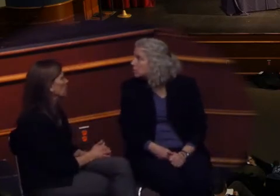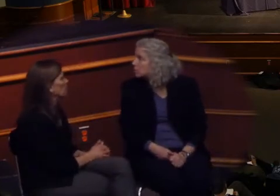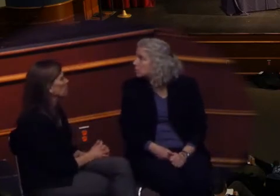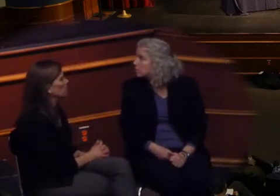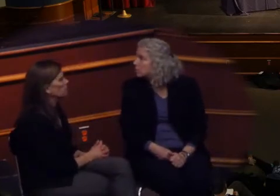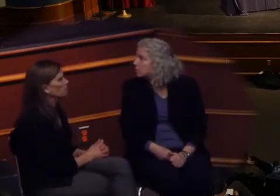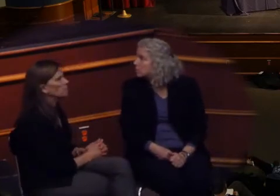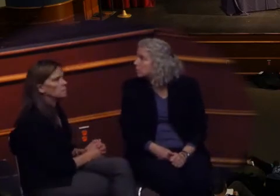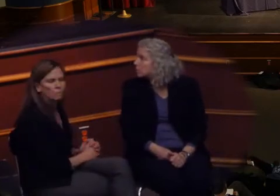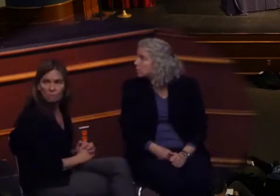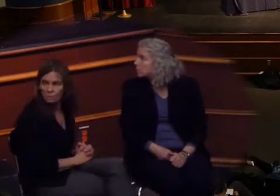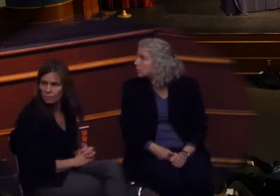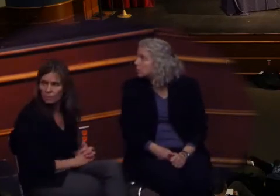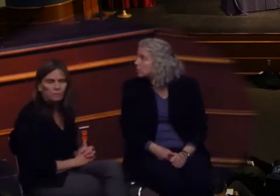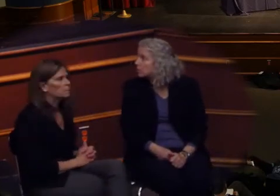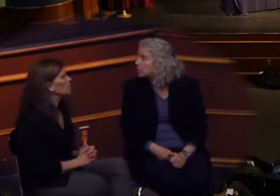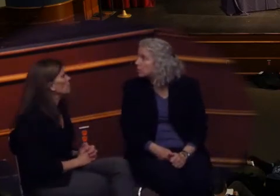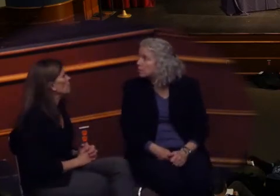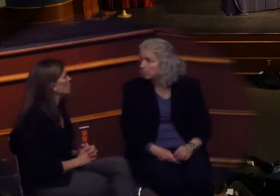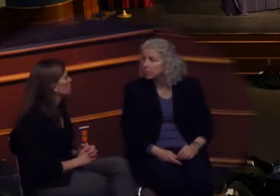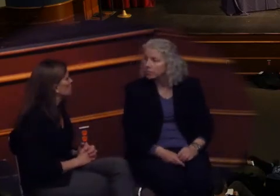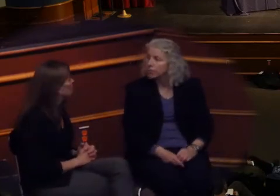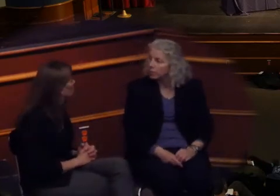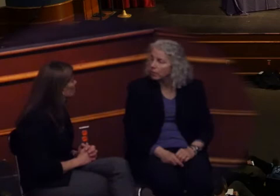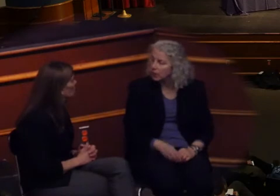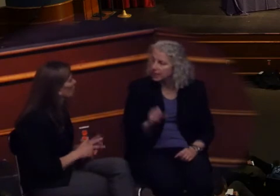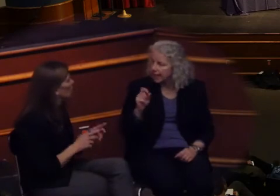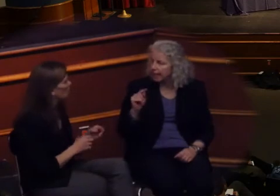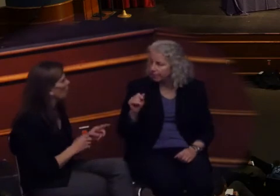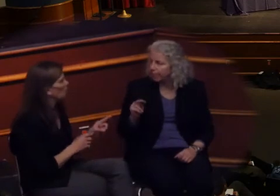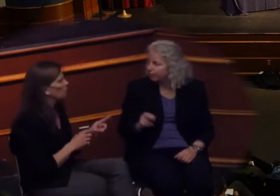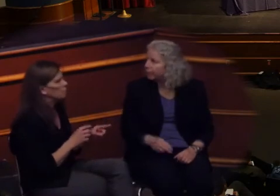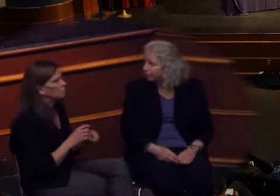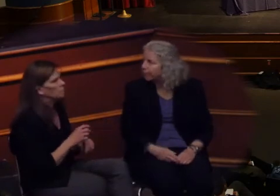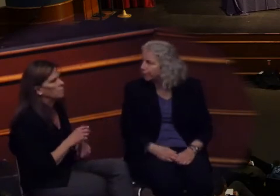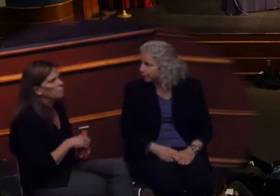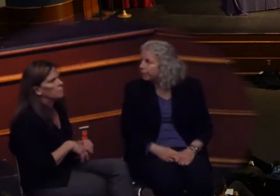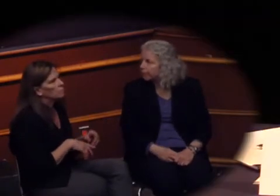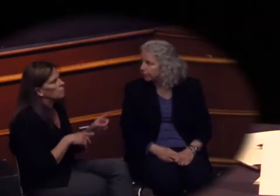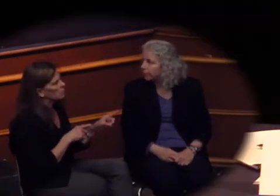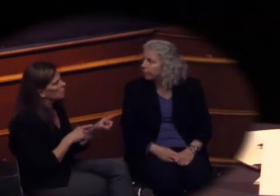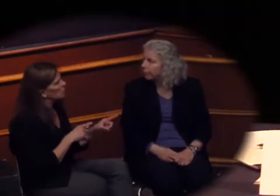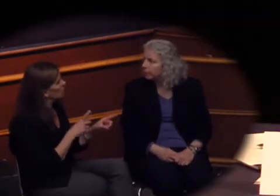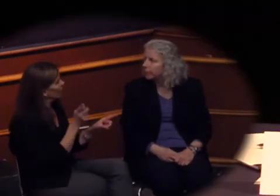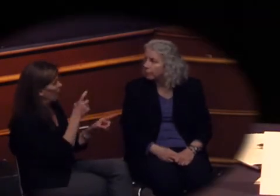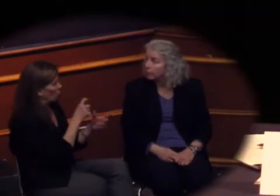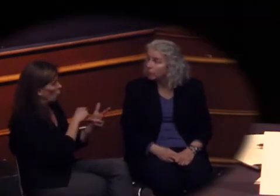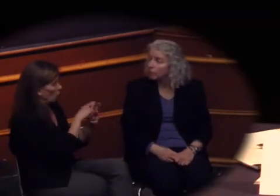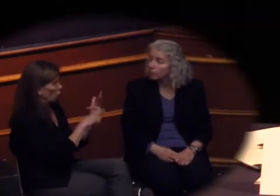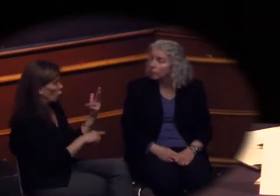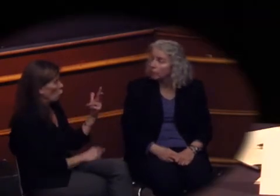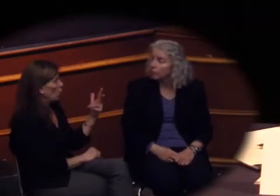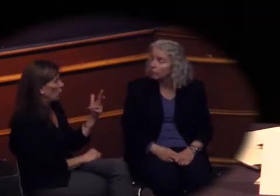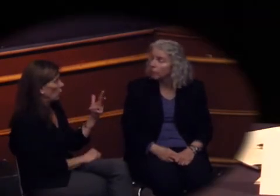This is a question for all three of you.